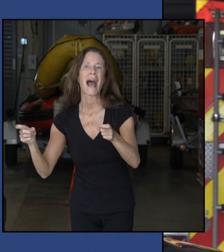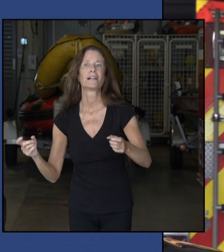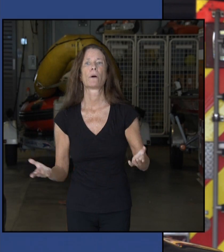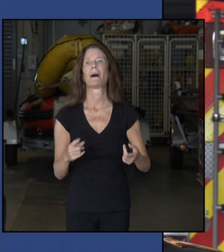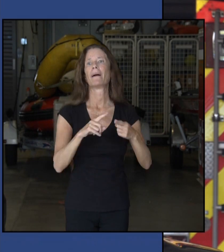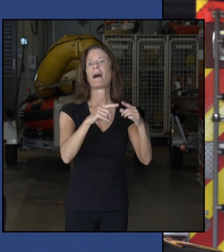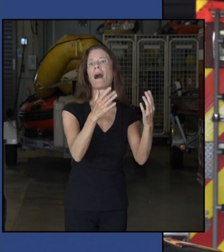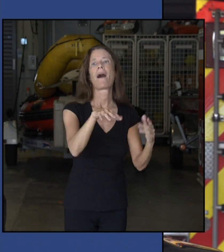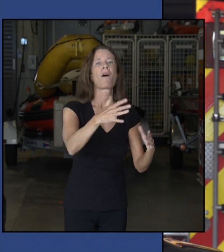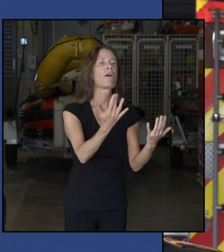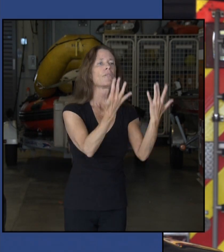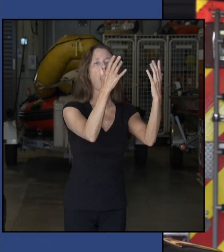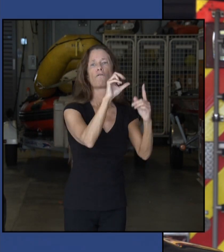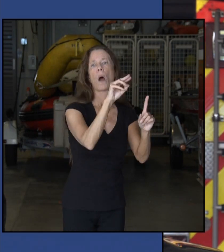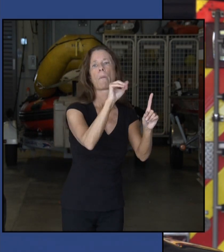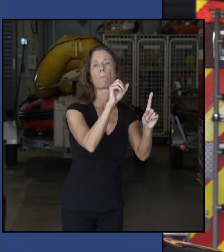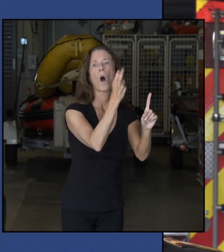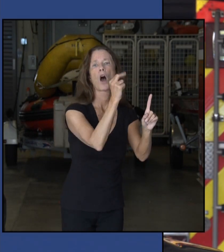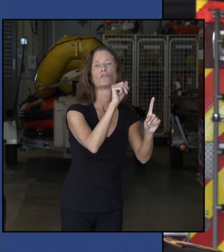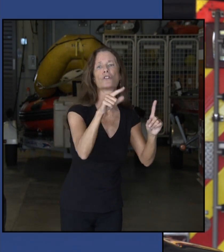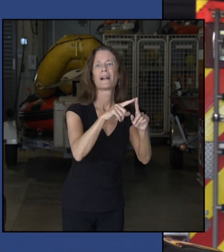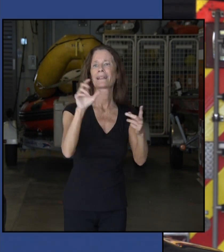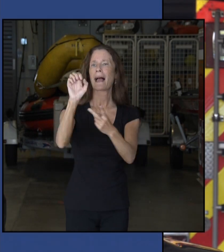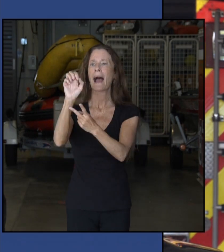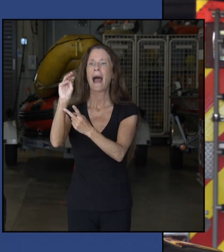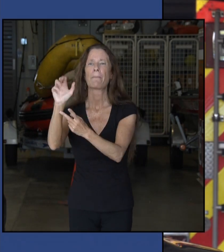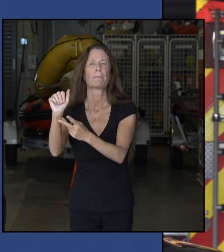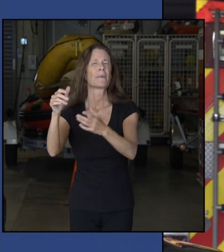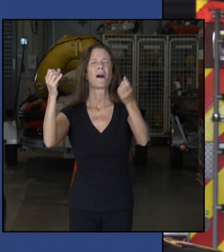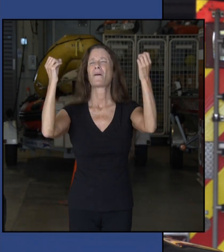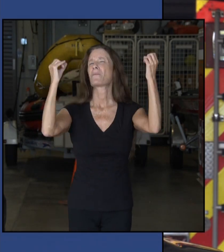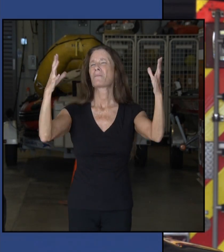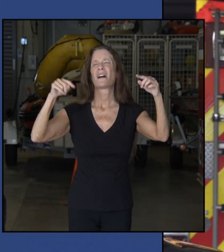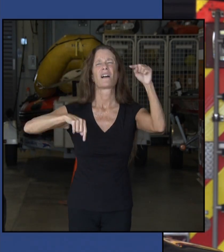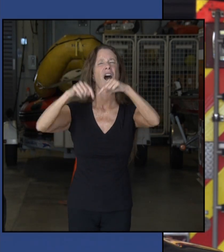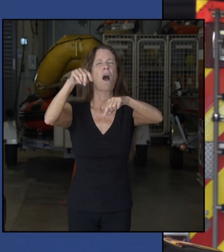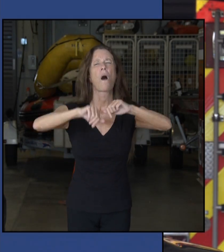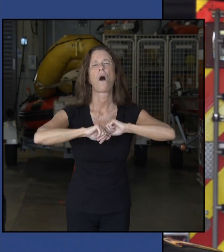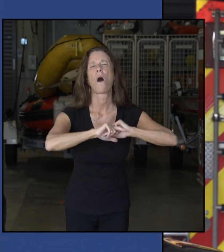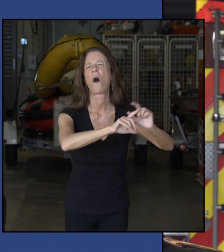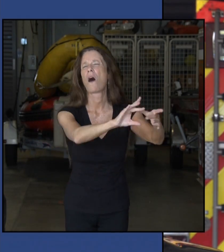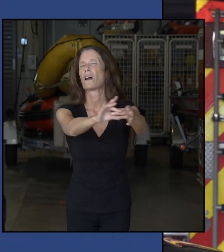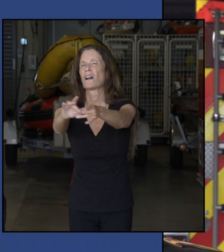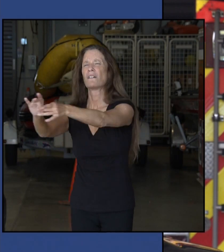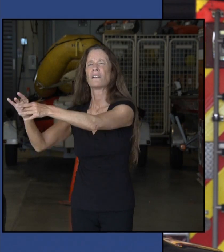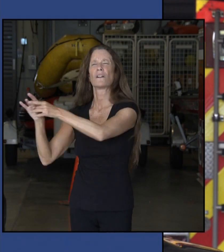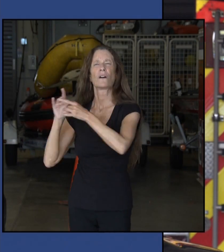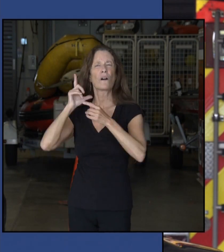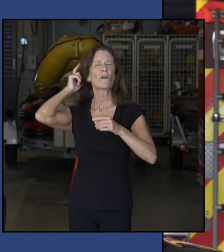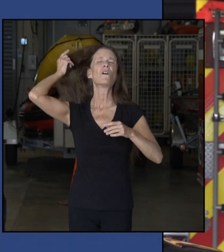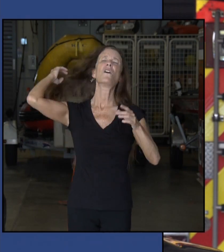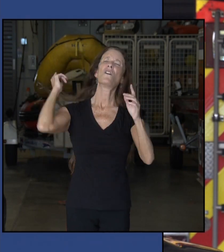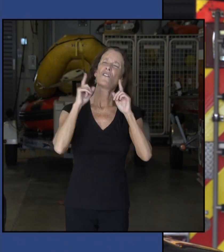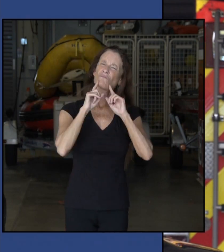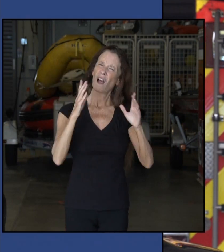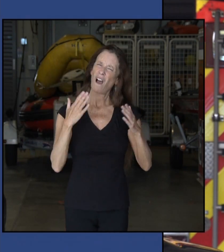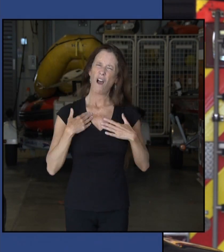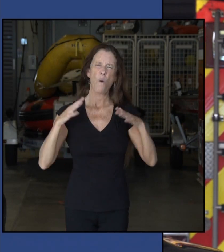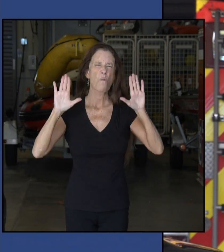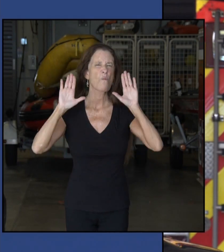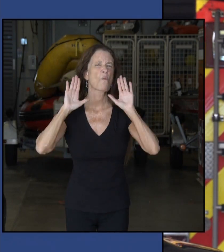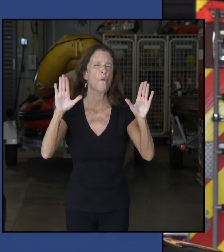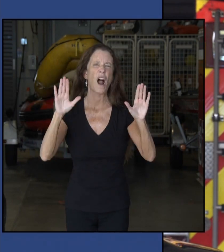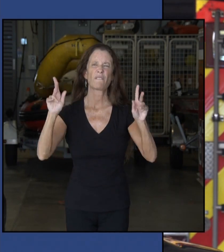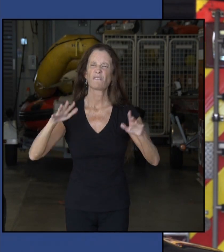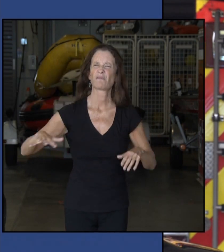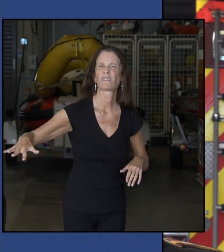have all been a blessing to this township over the past months. We're fortunate to have the support of a great district attorney in Fran Chardo, our